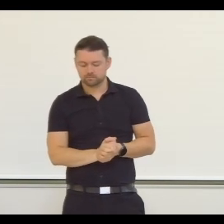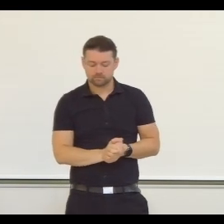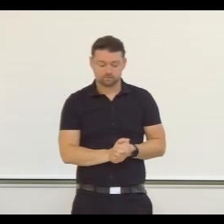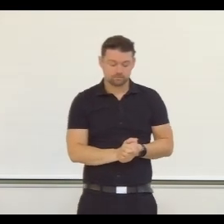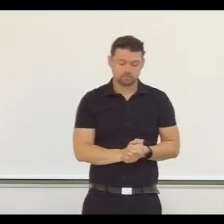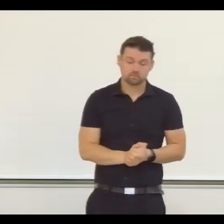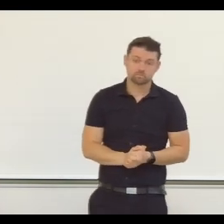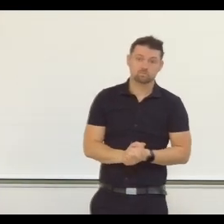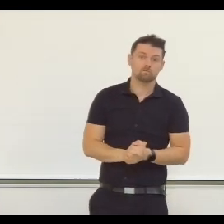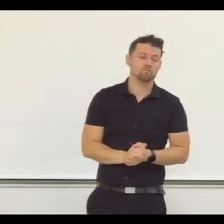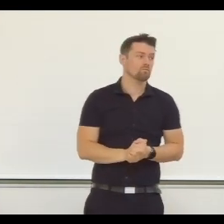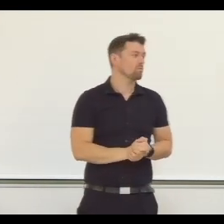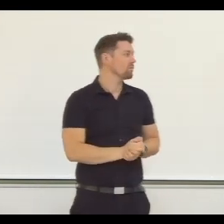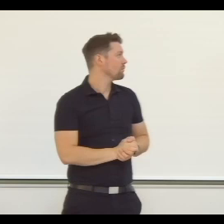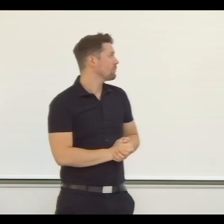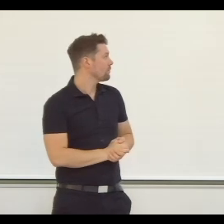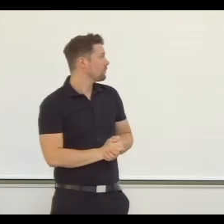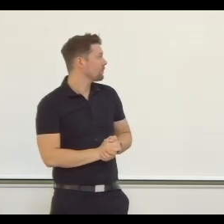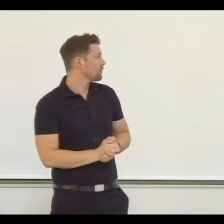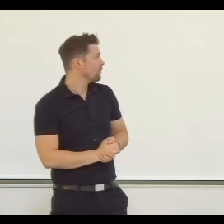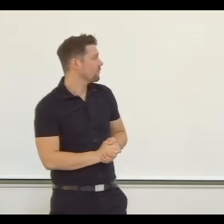To give you some impression